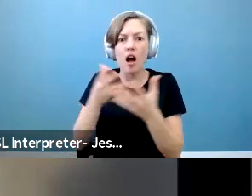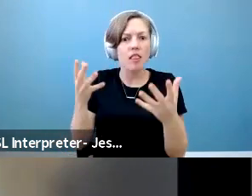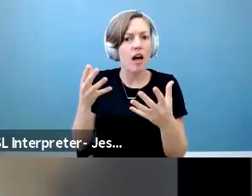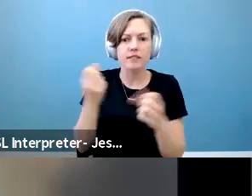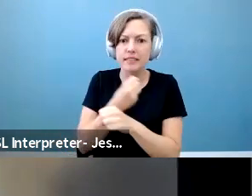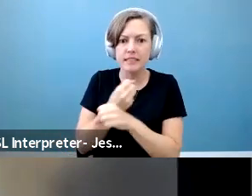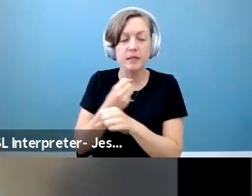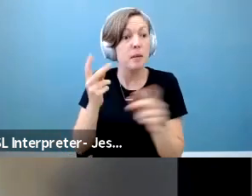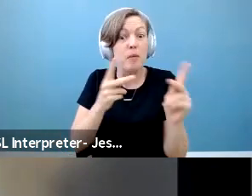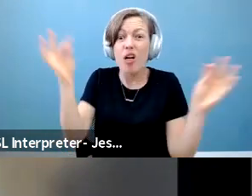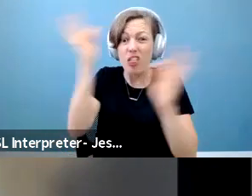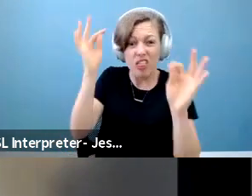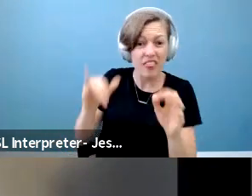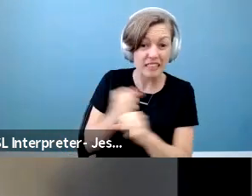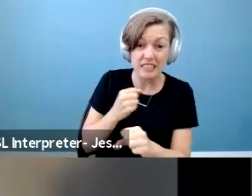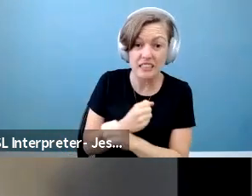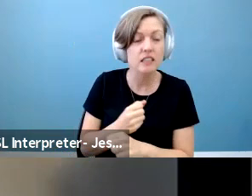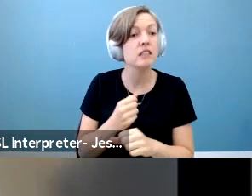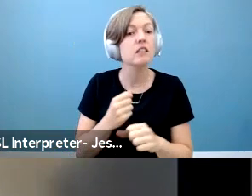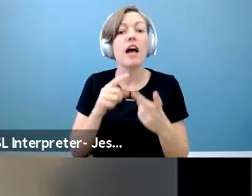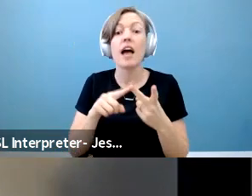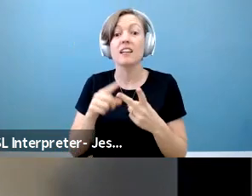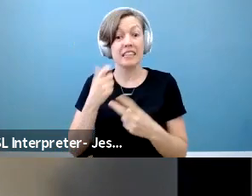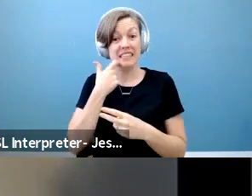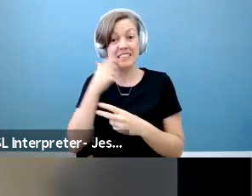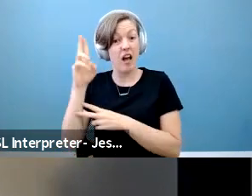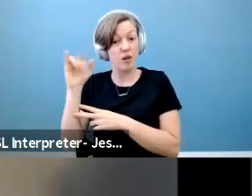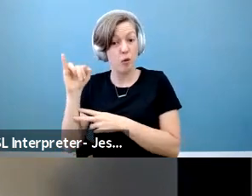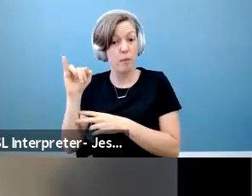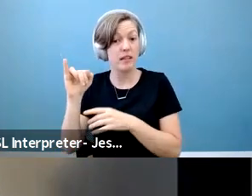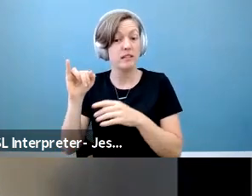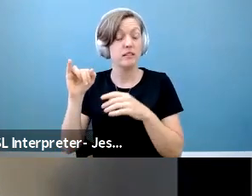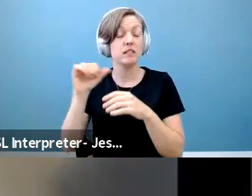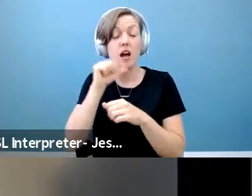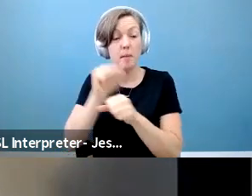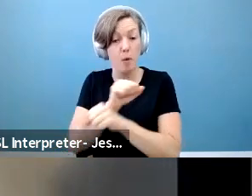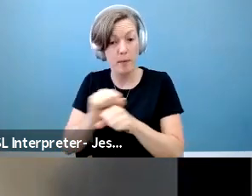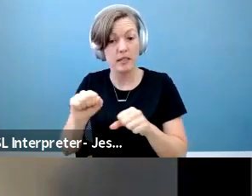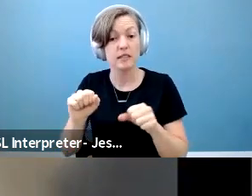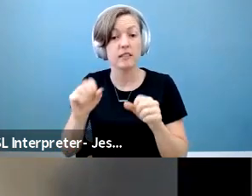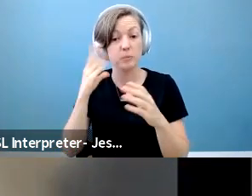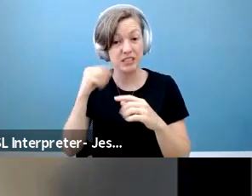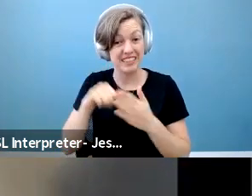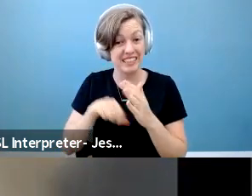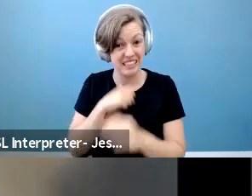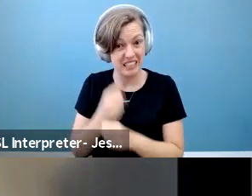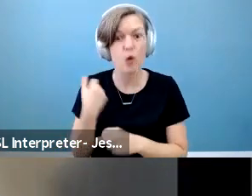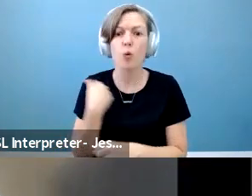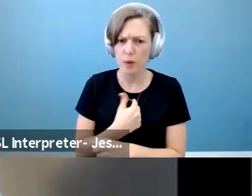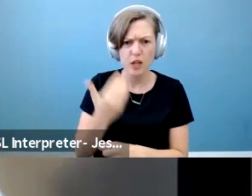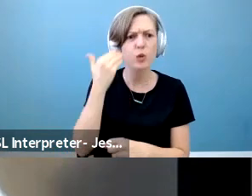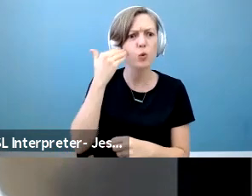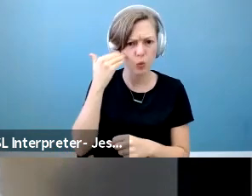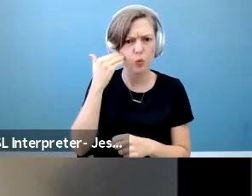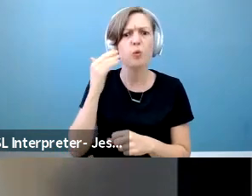an example with the unemployment experience that we had this year. We knew that at one point in time, women made